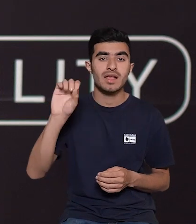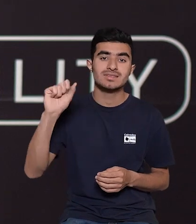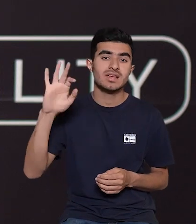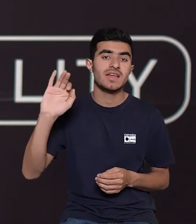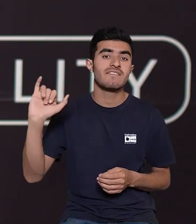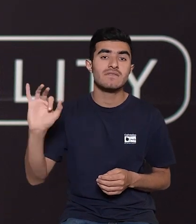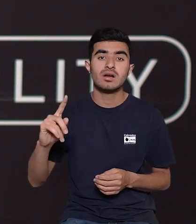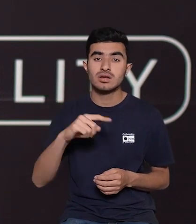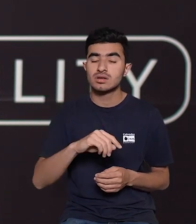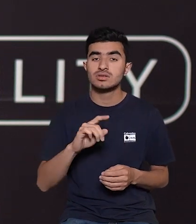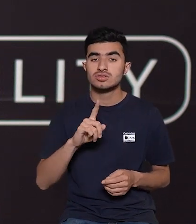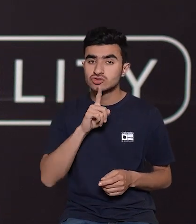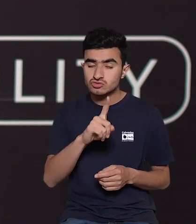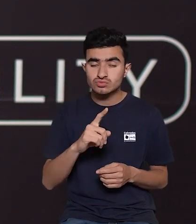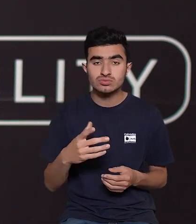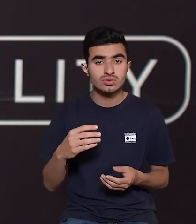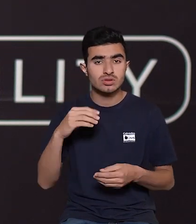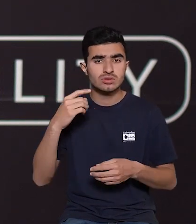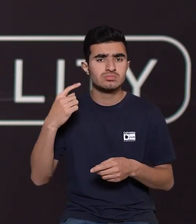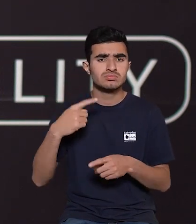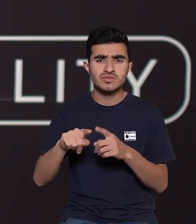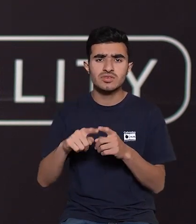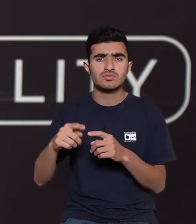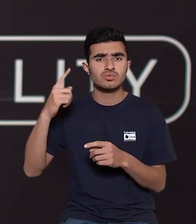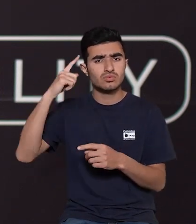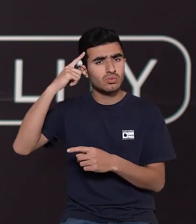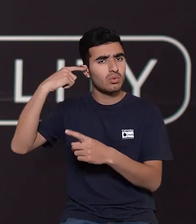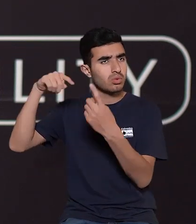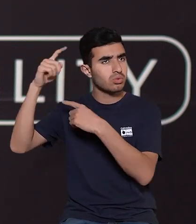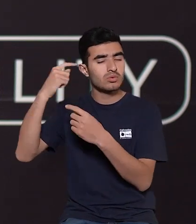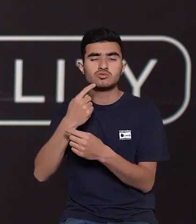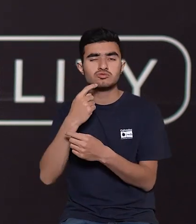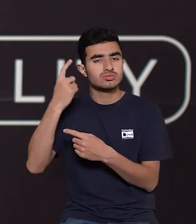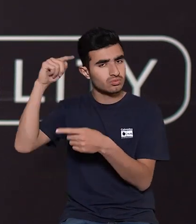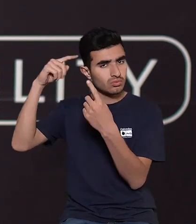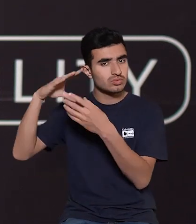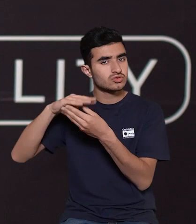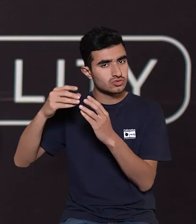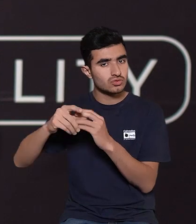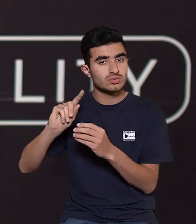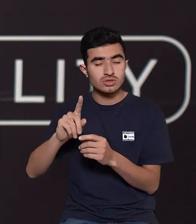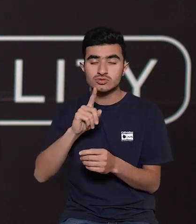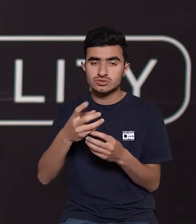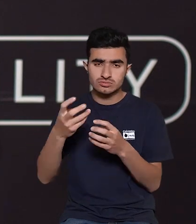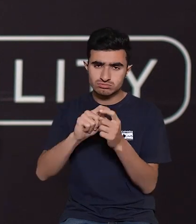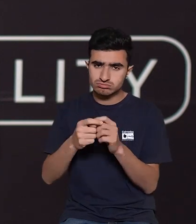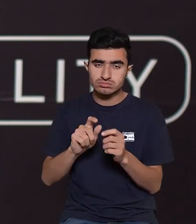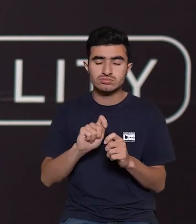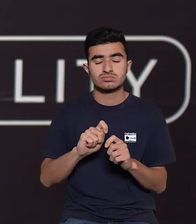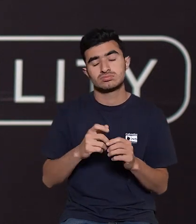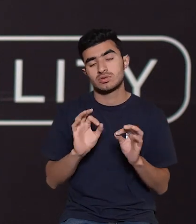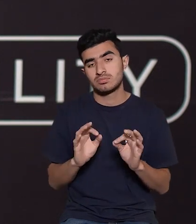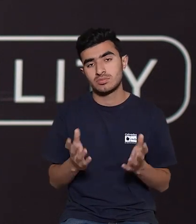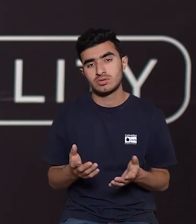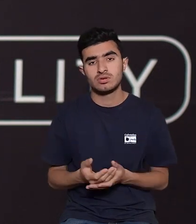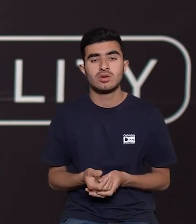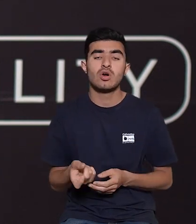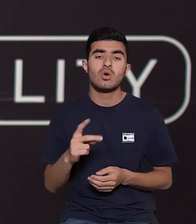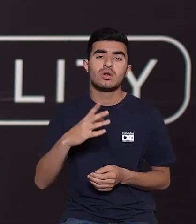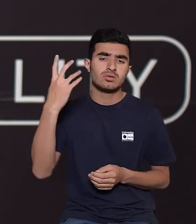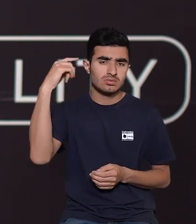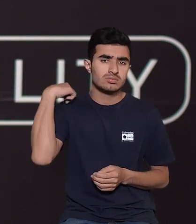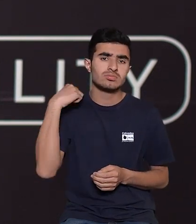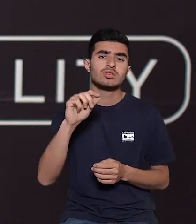it's the literature of wonder tales, and maybe that is still true. In the Pakistani context, in 2015, I wrote an